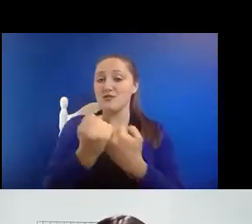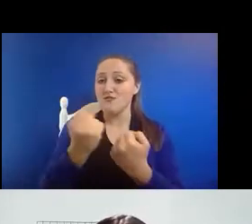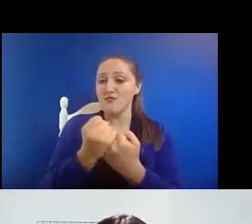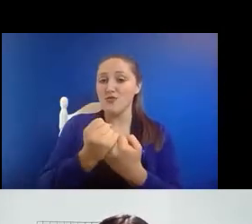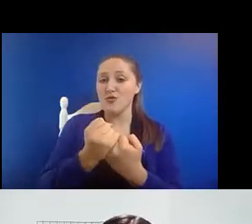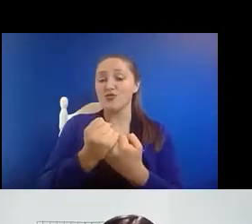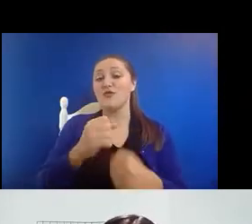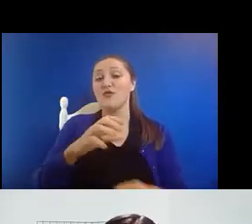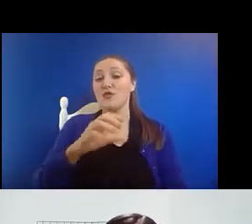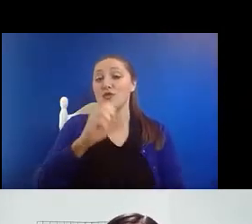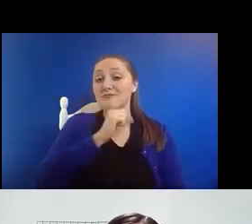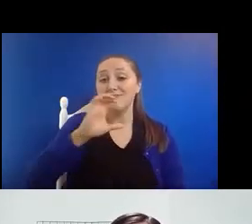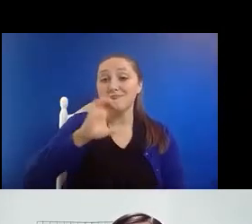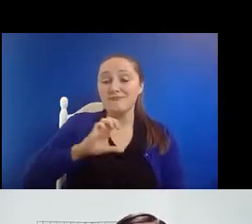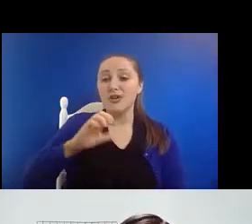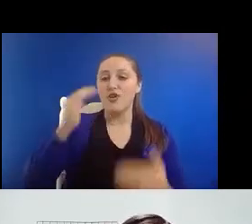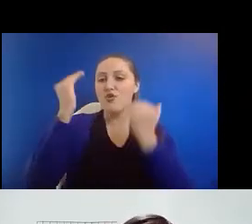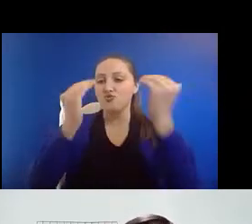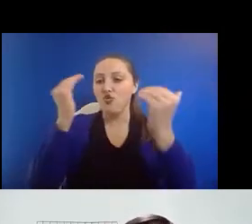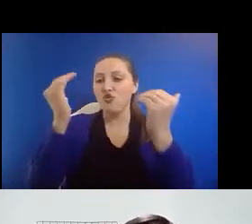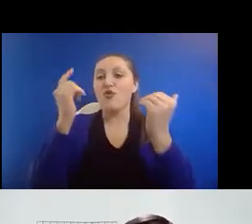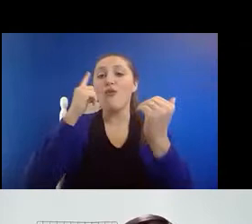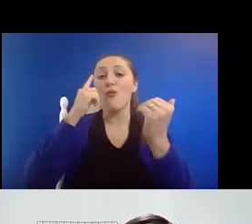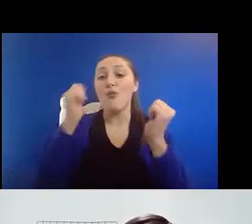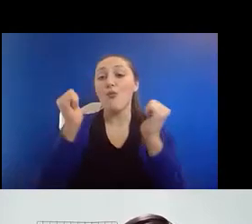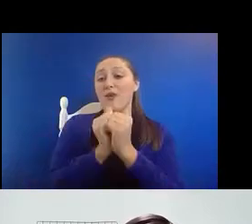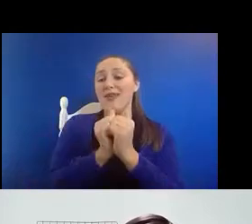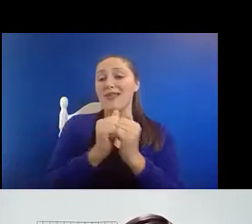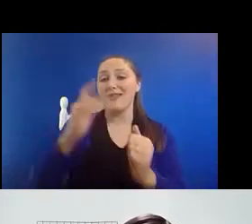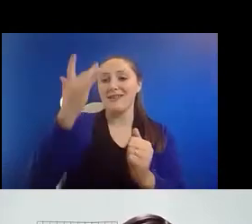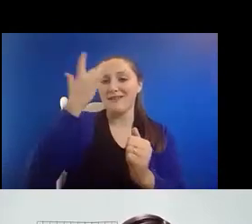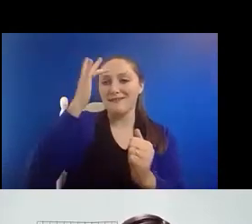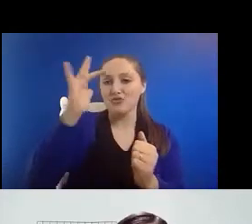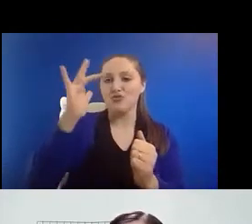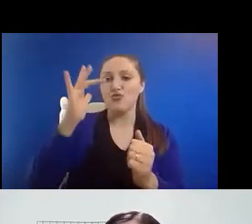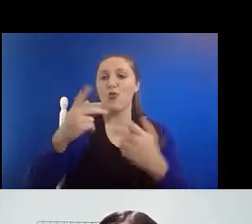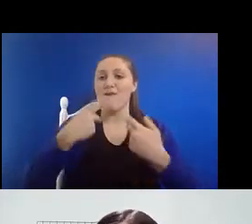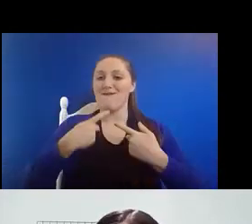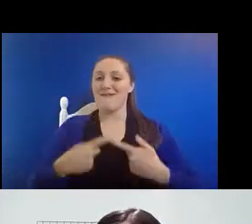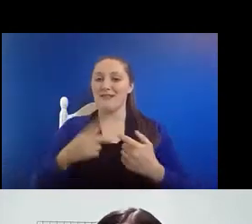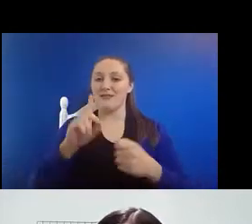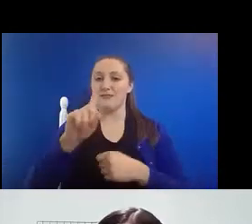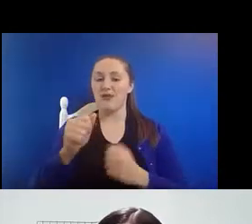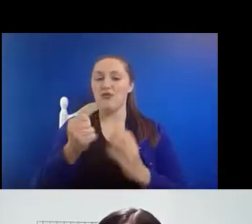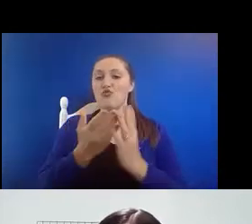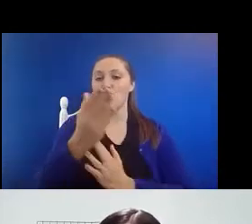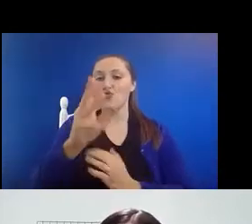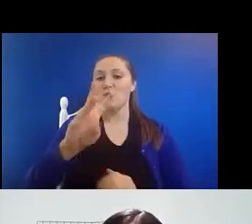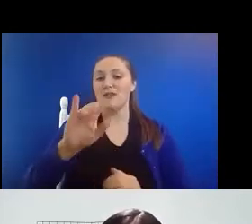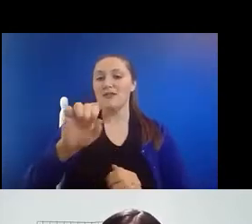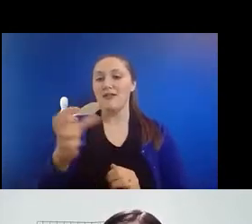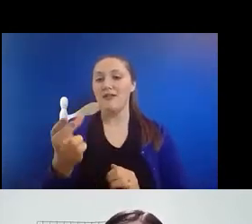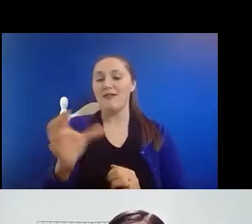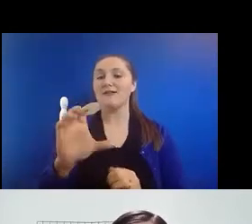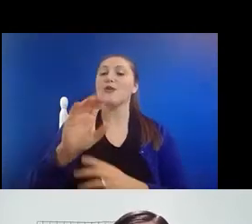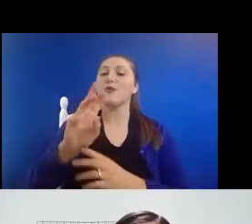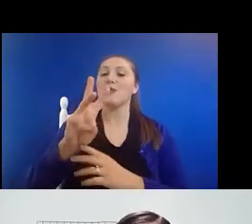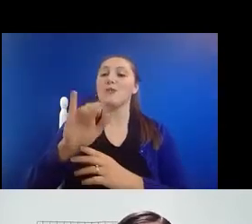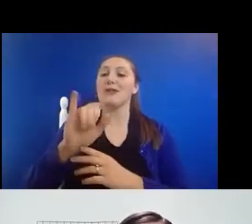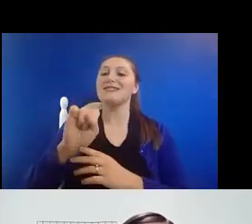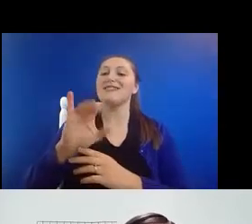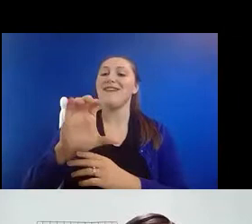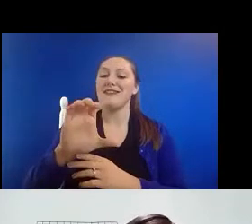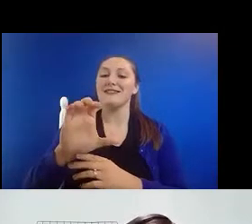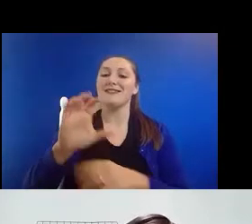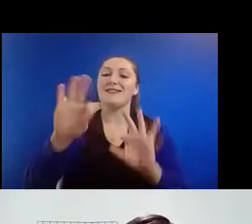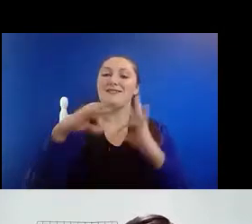and adults with intellectual or physical disabilities through the state of Wisconsin's Family Care Program. Mr. Kubnick has also held